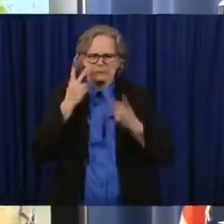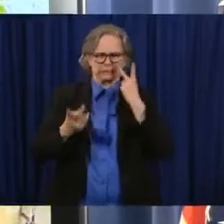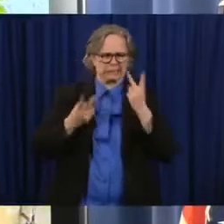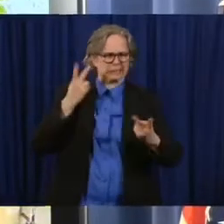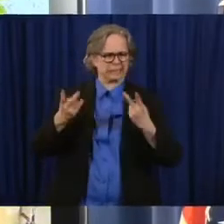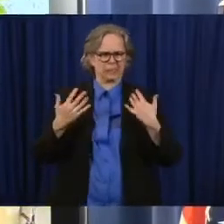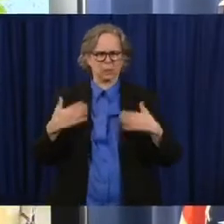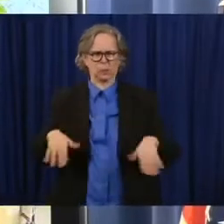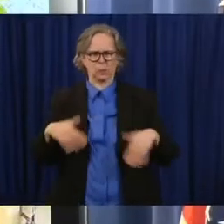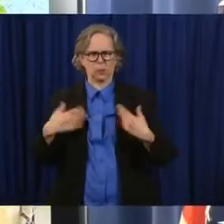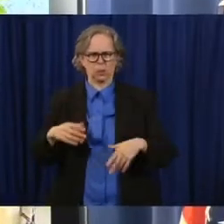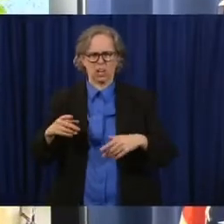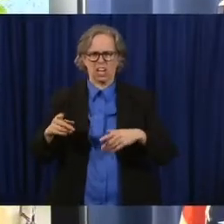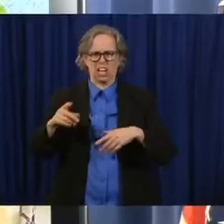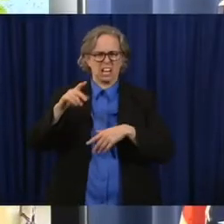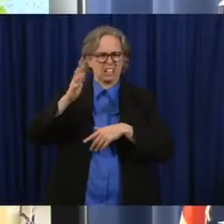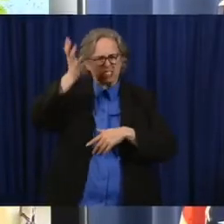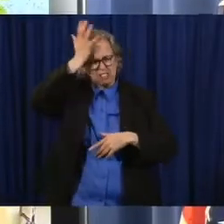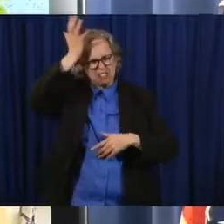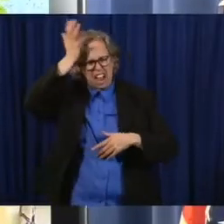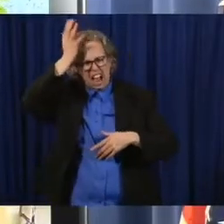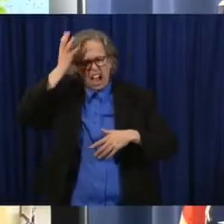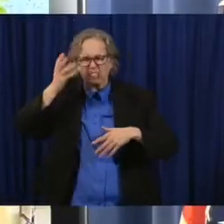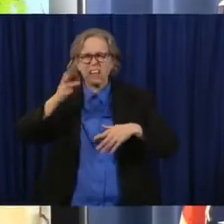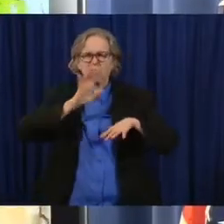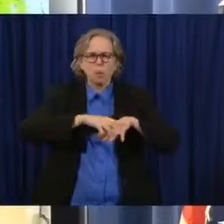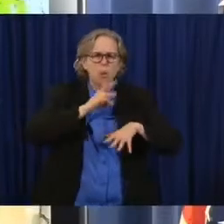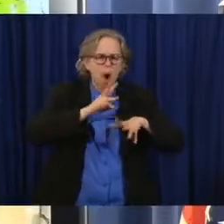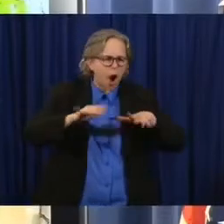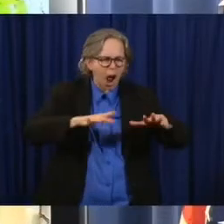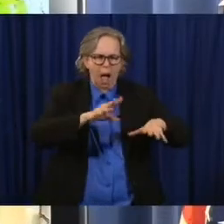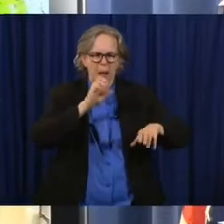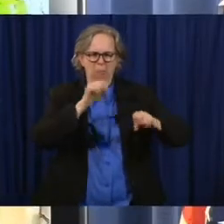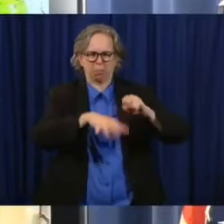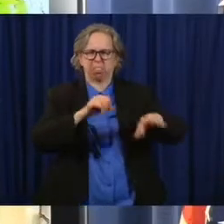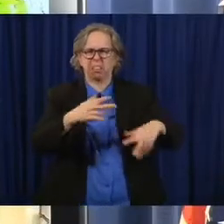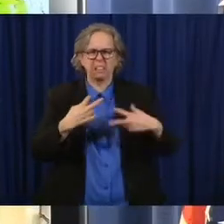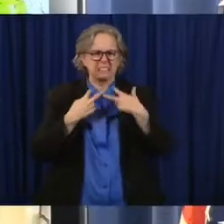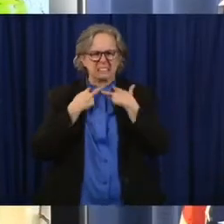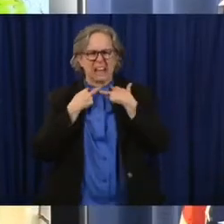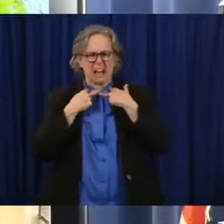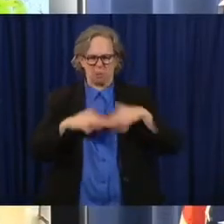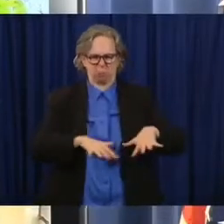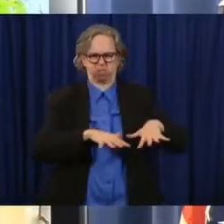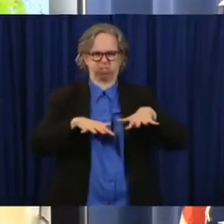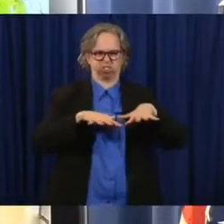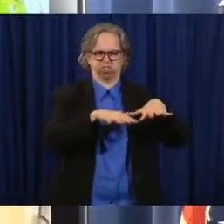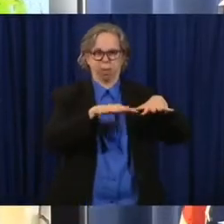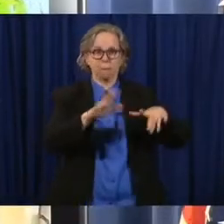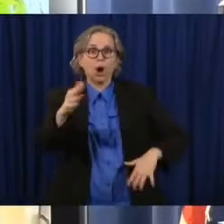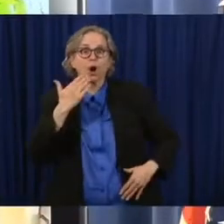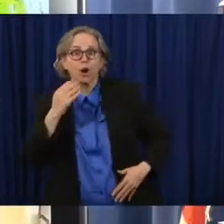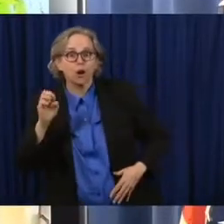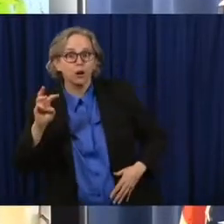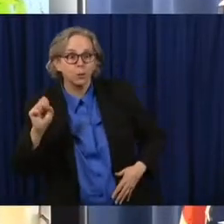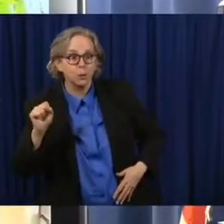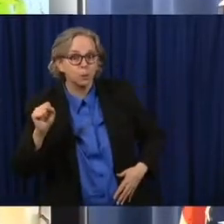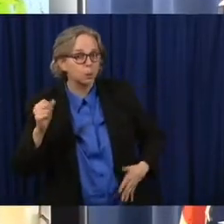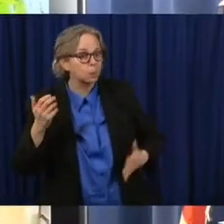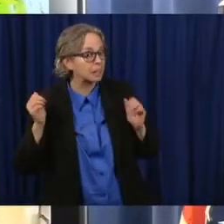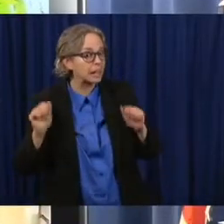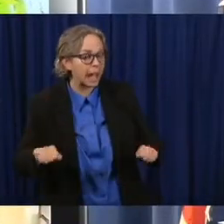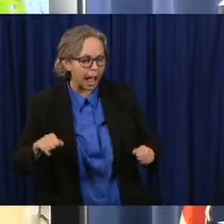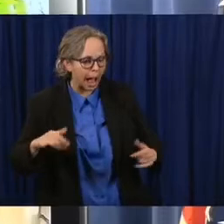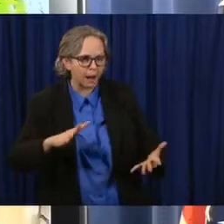trash as it makes its way into our waterways across the globe. But the good news is that we can reduce these negative impacts by taking